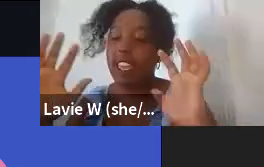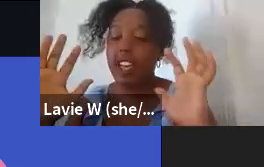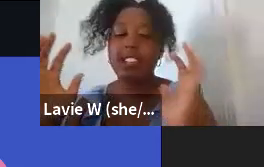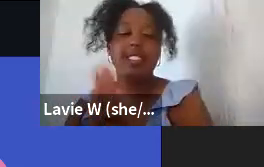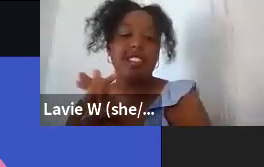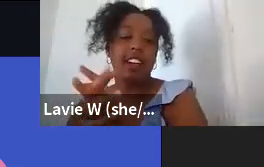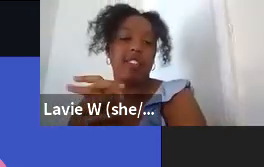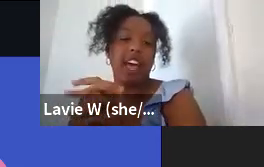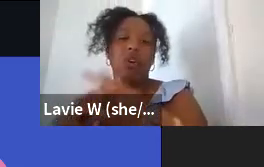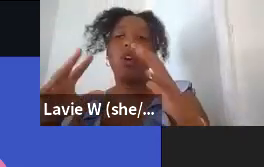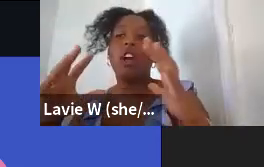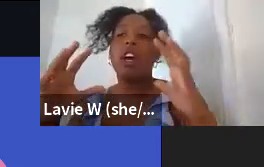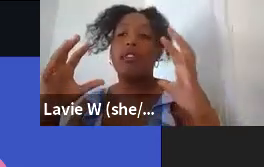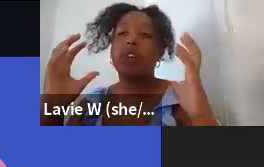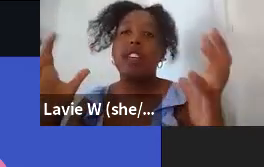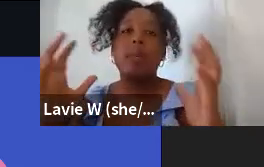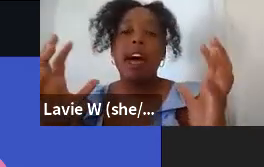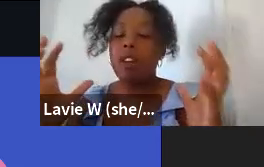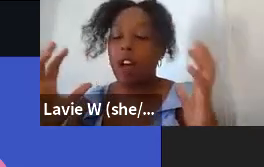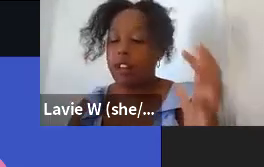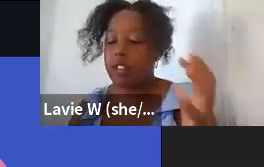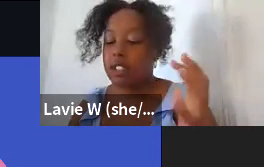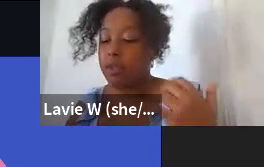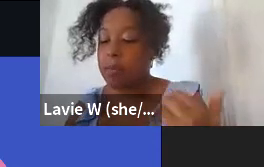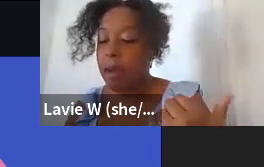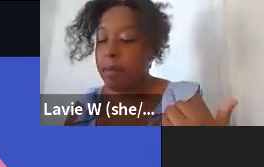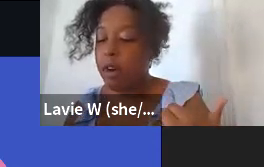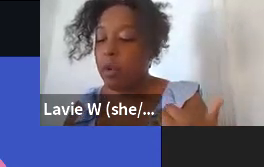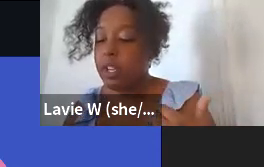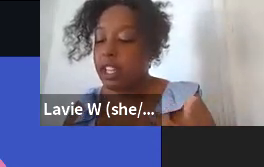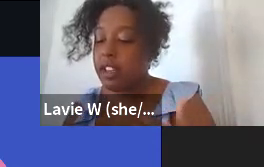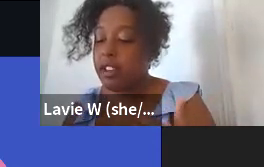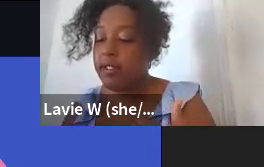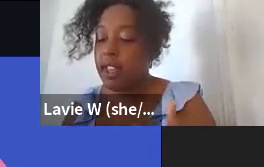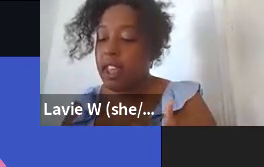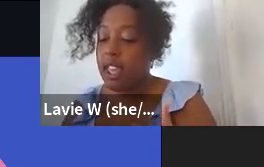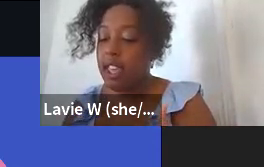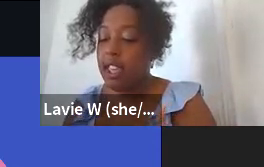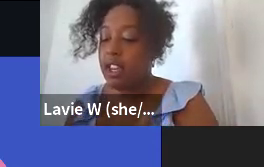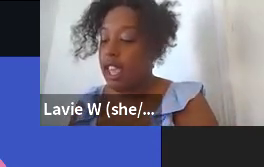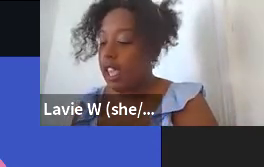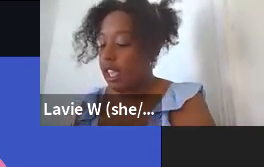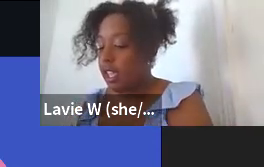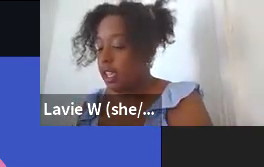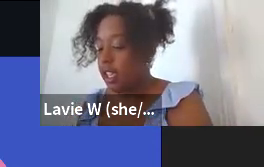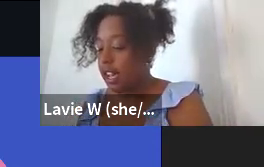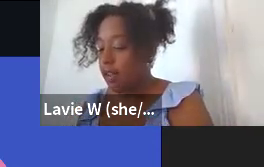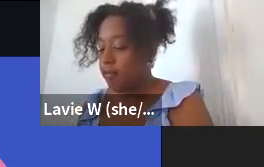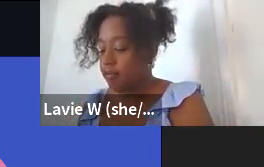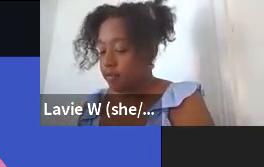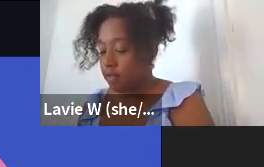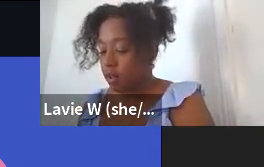insidious, I guess, side of that. Or if we think about our society, remember, we live in